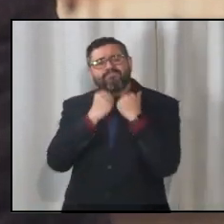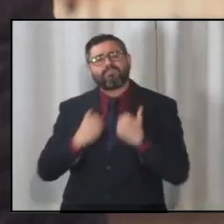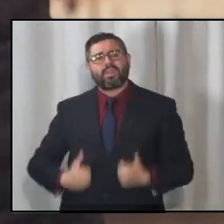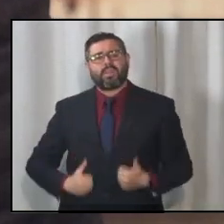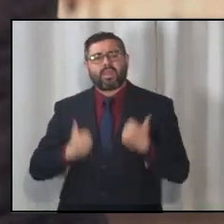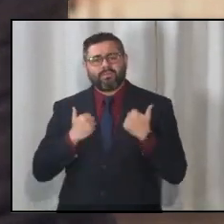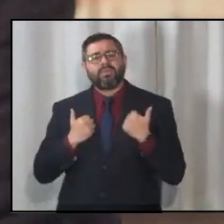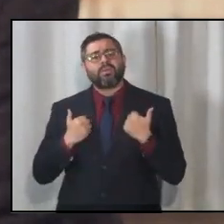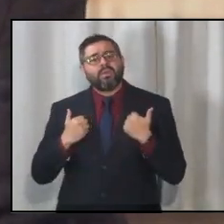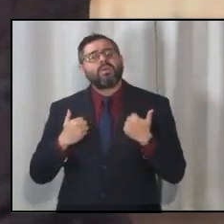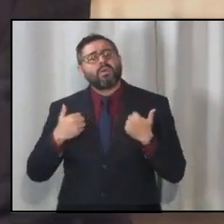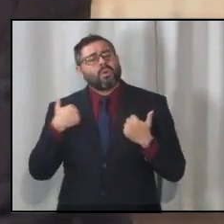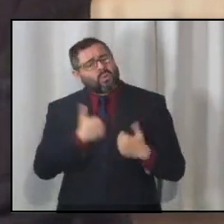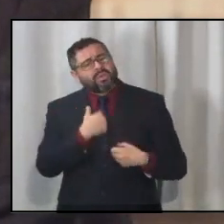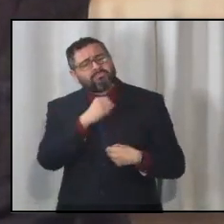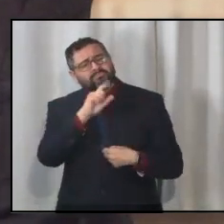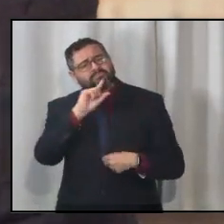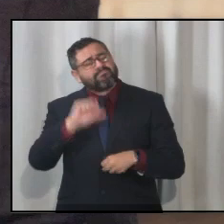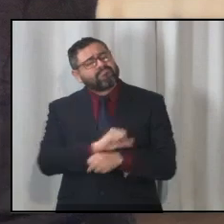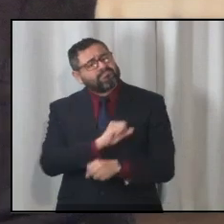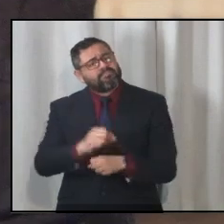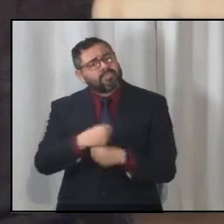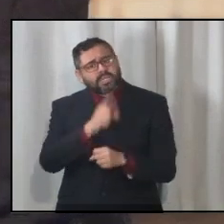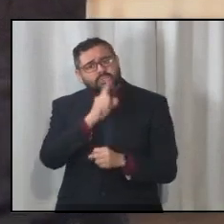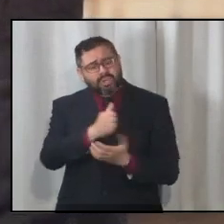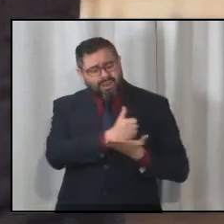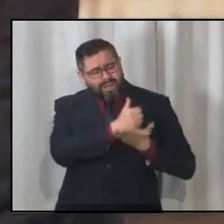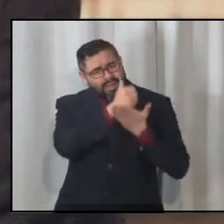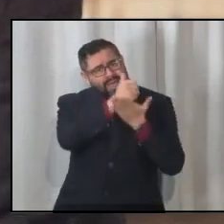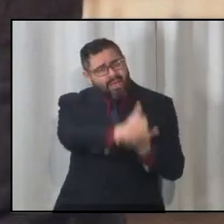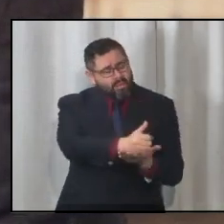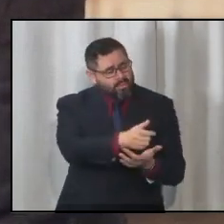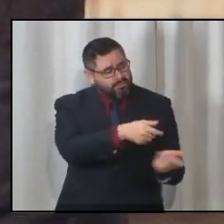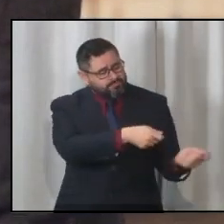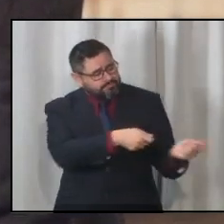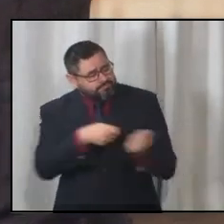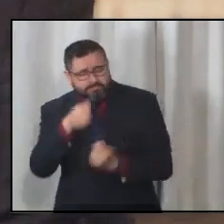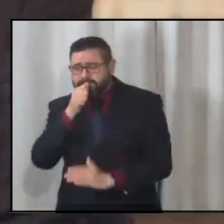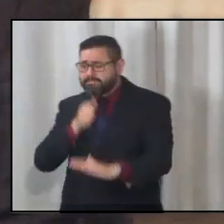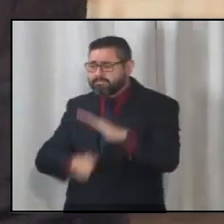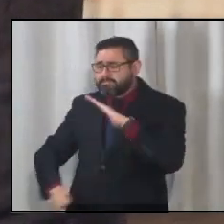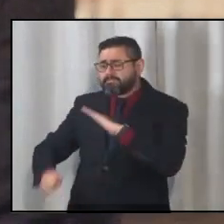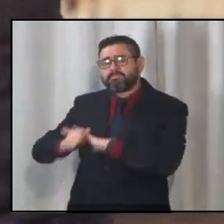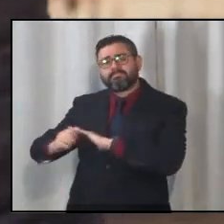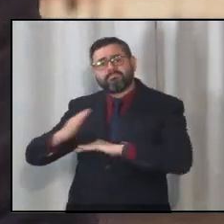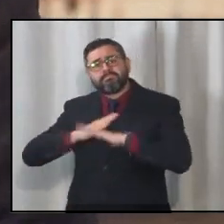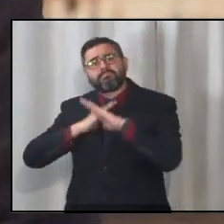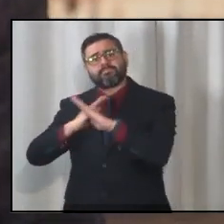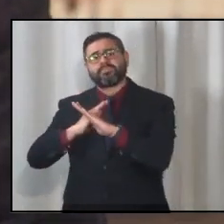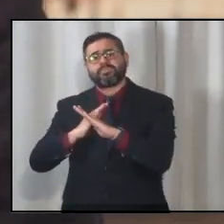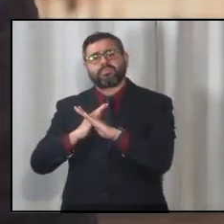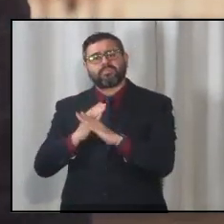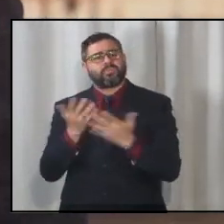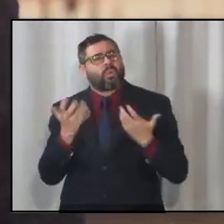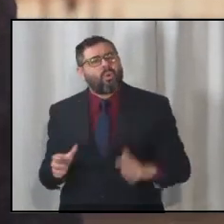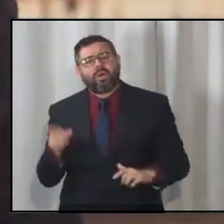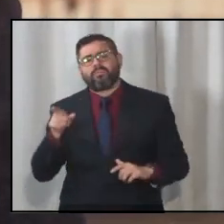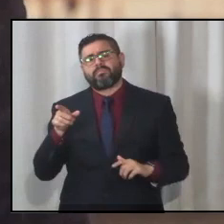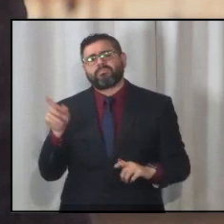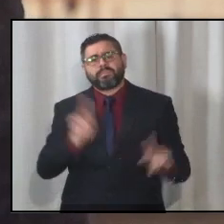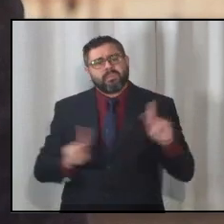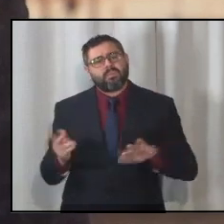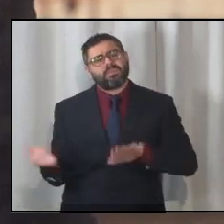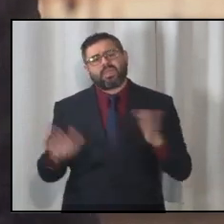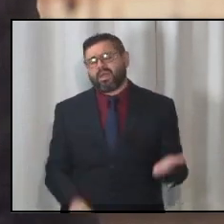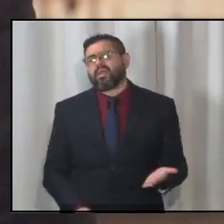that we help people get back into shelter, and it can be the difference between life and death. Due to the